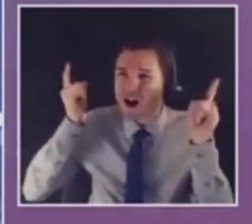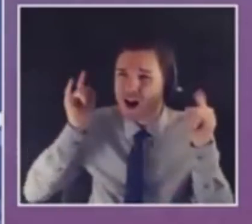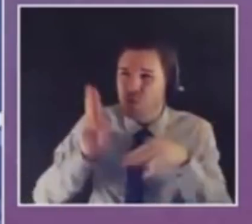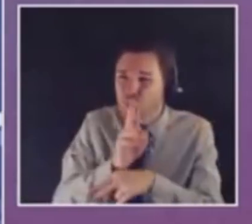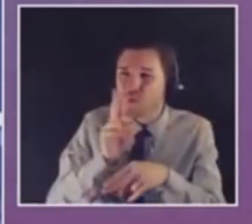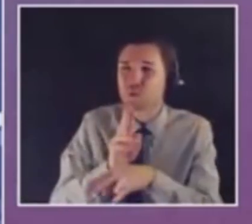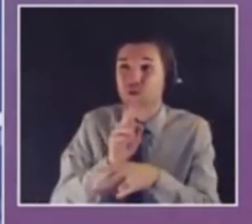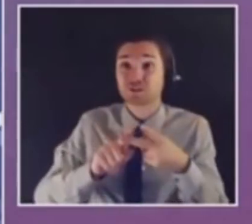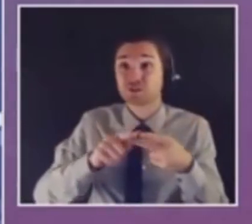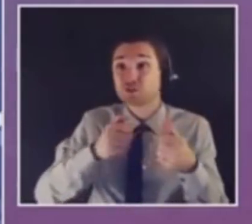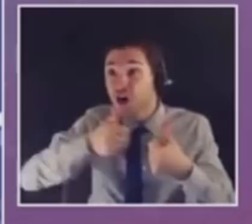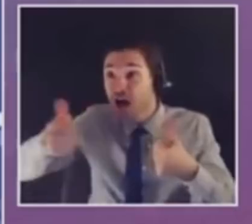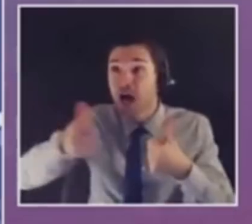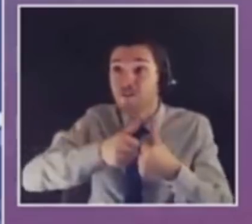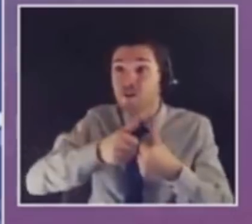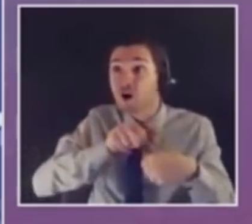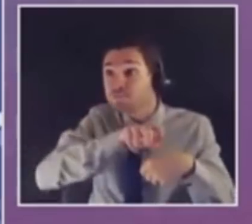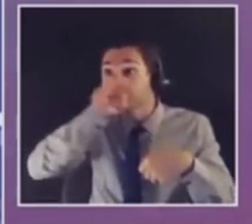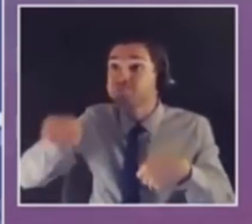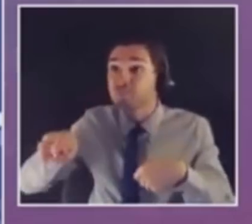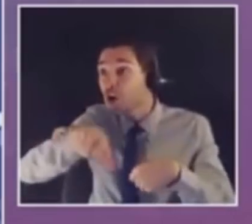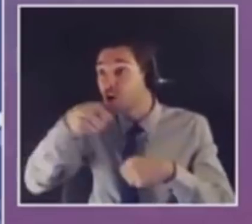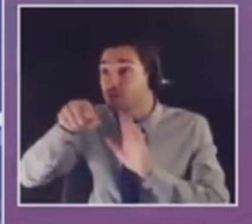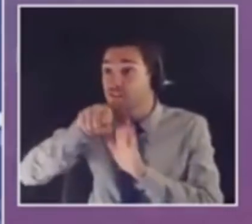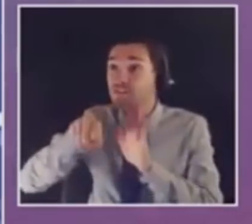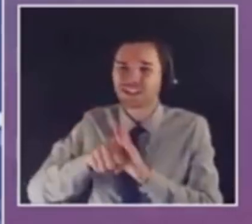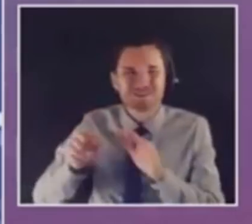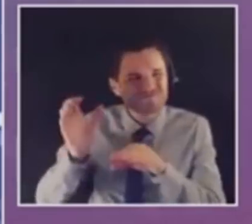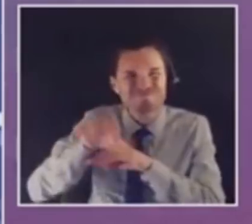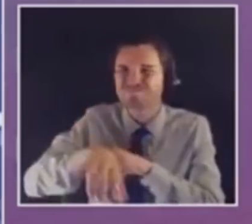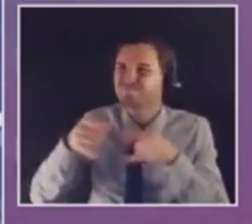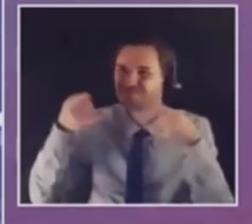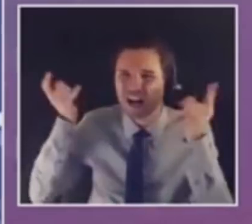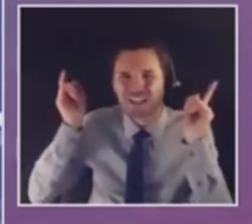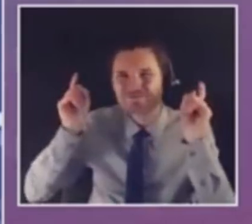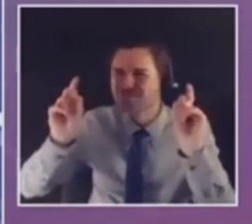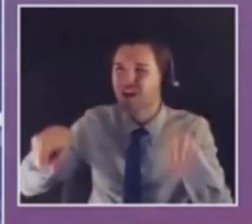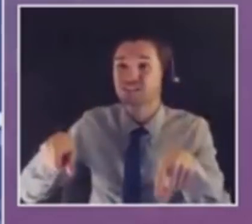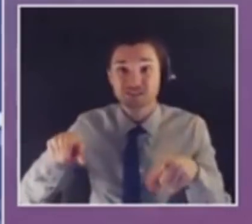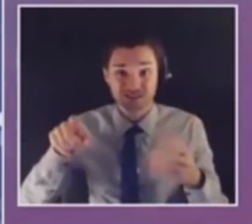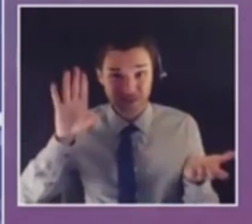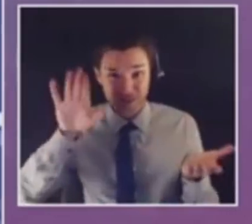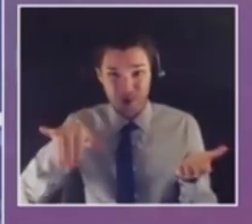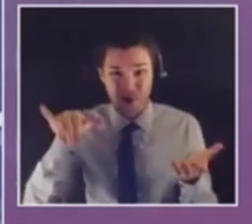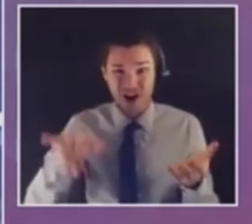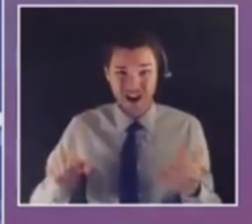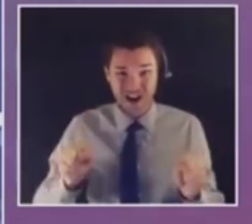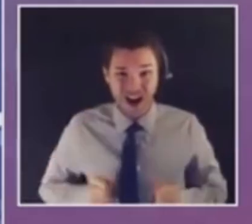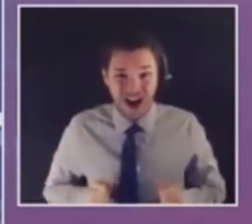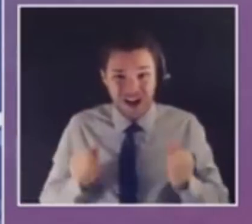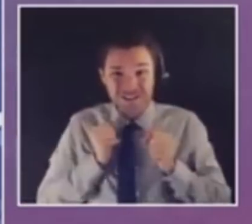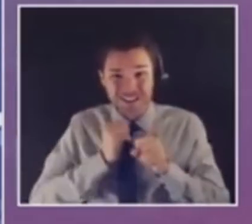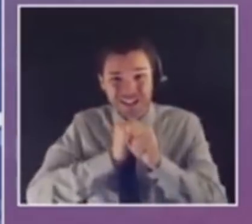to do the same. We know it saves lives. His administration just rejected a mask mandate for